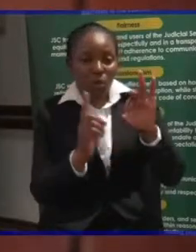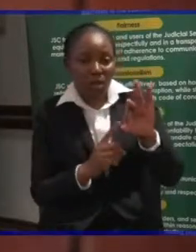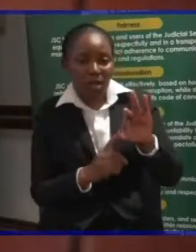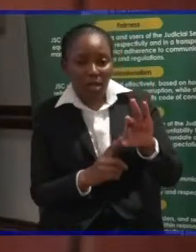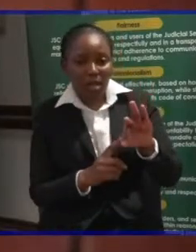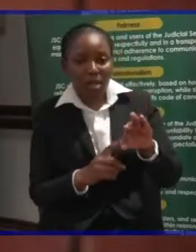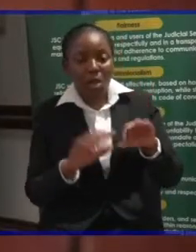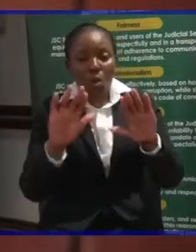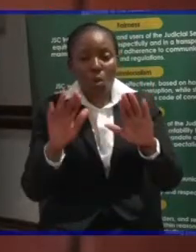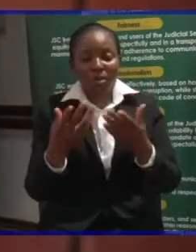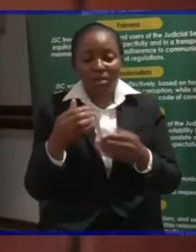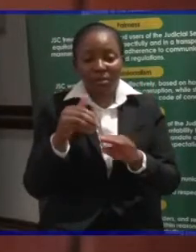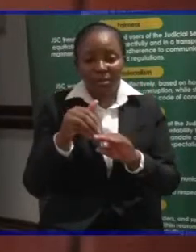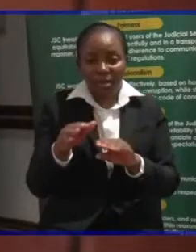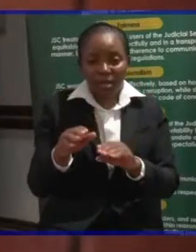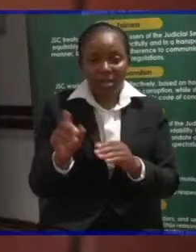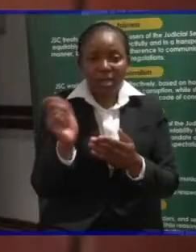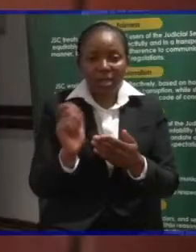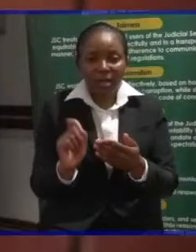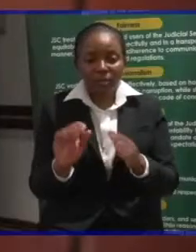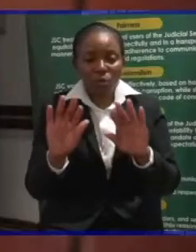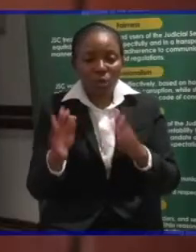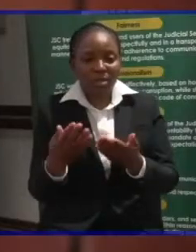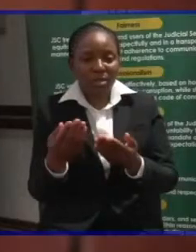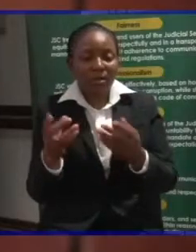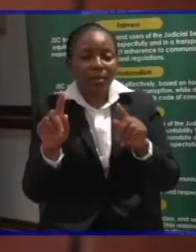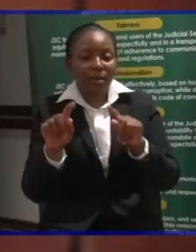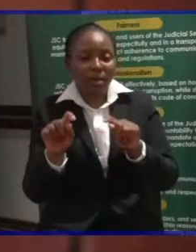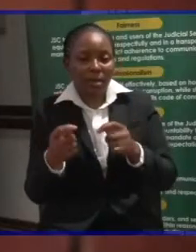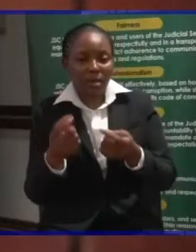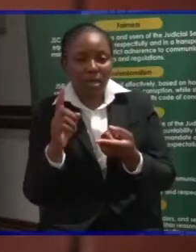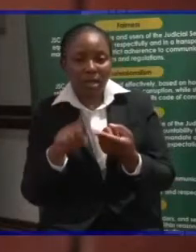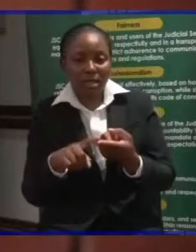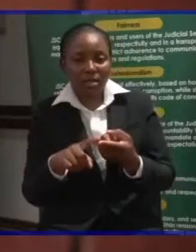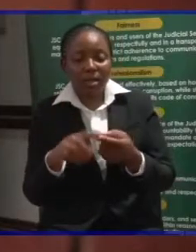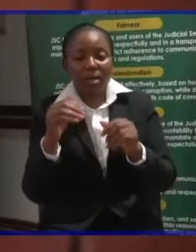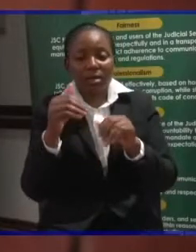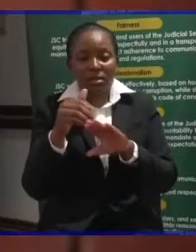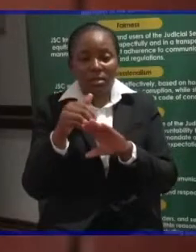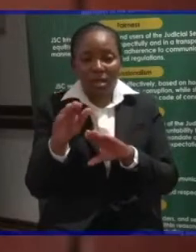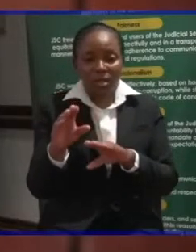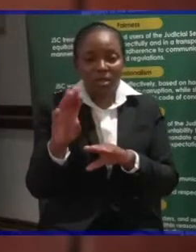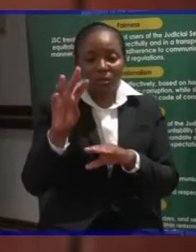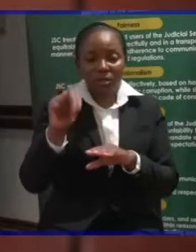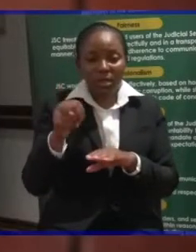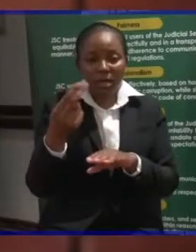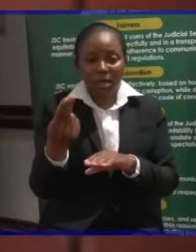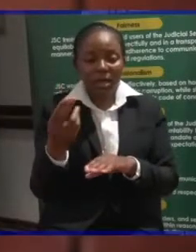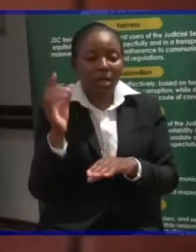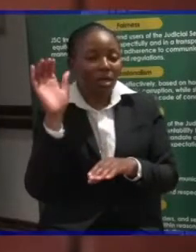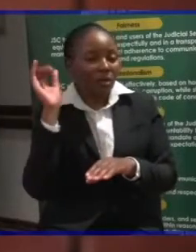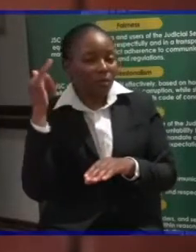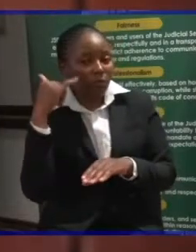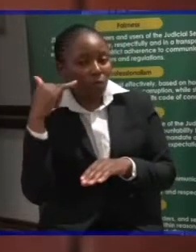I had to draft my response via WhatsApp also and send it to Mutare and actually phoned my